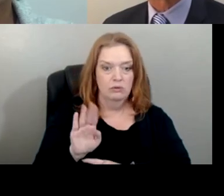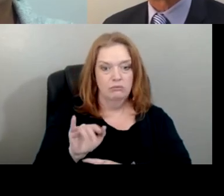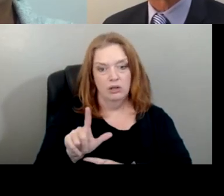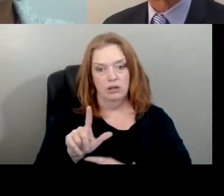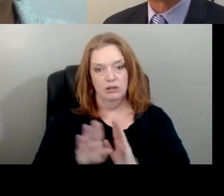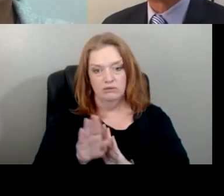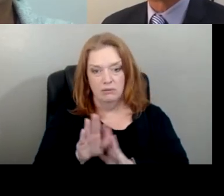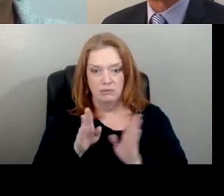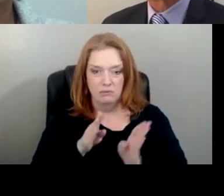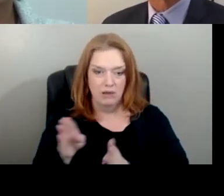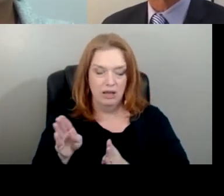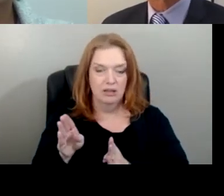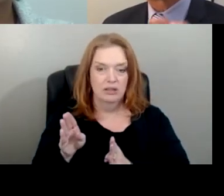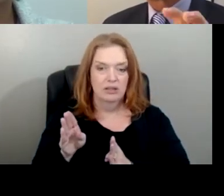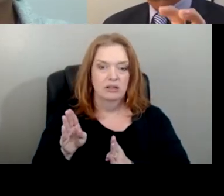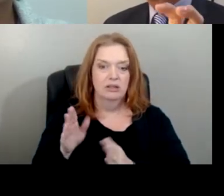response plans. We have